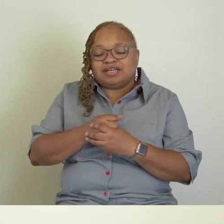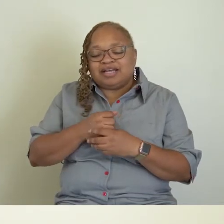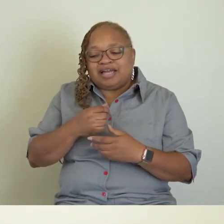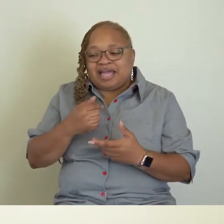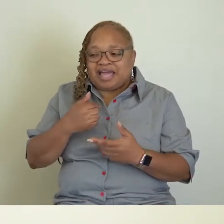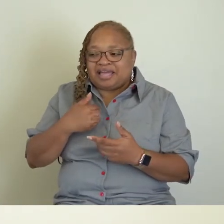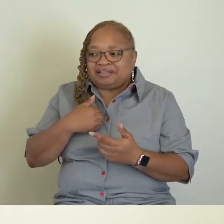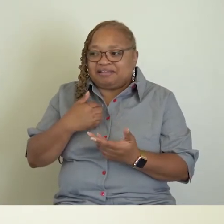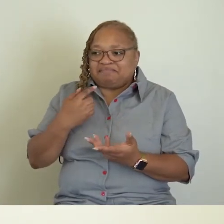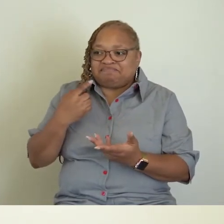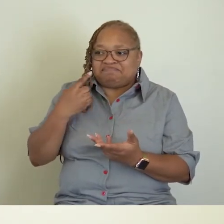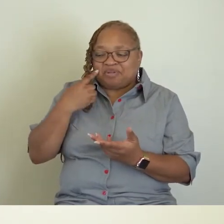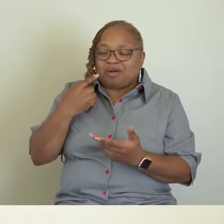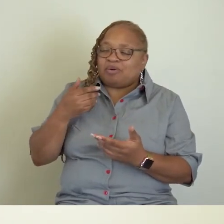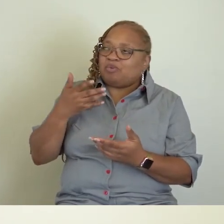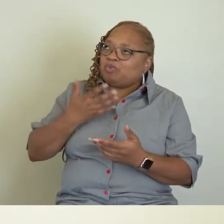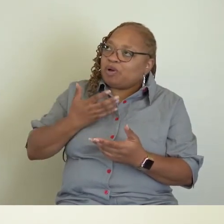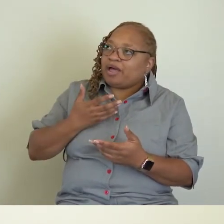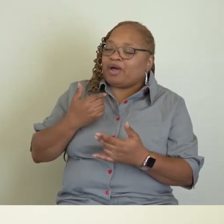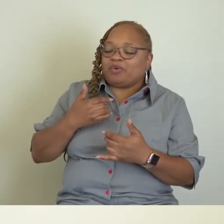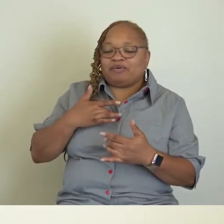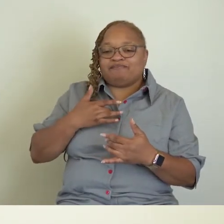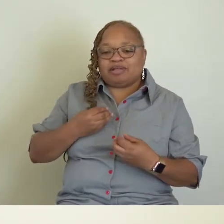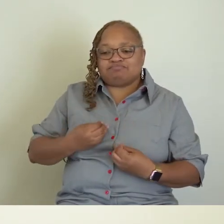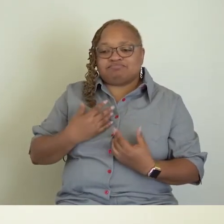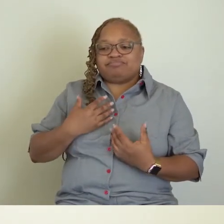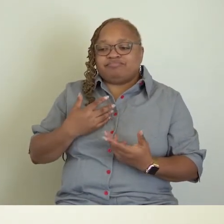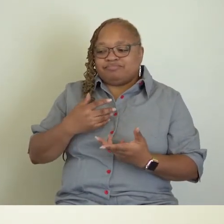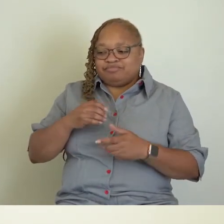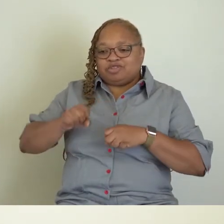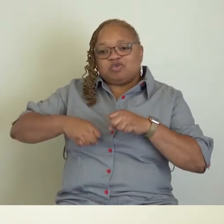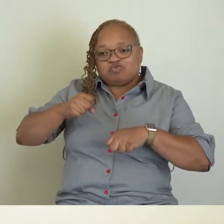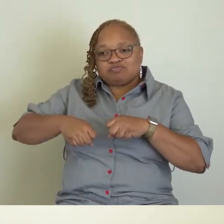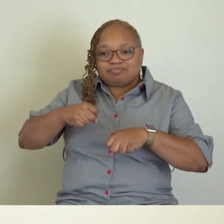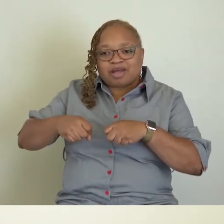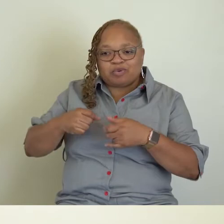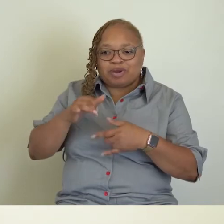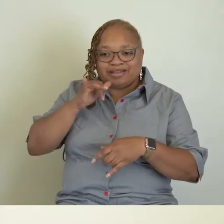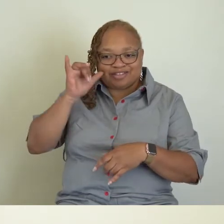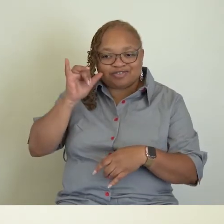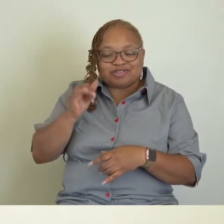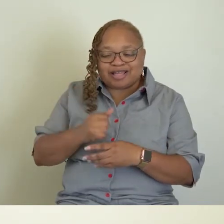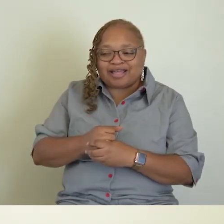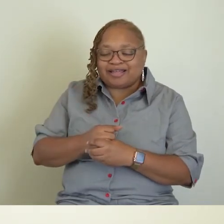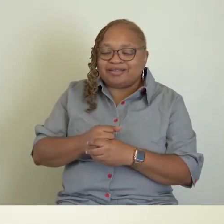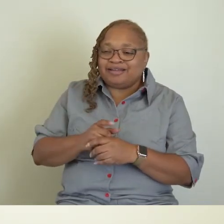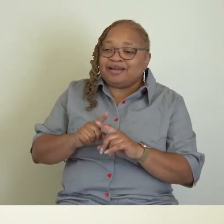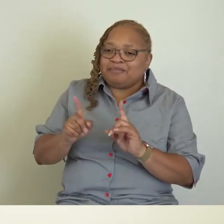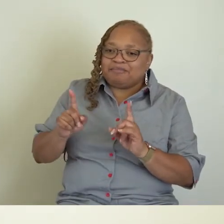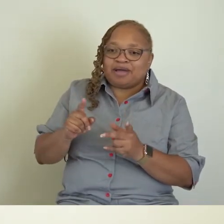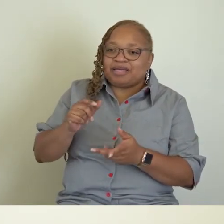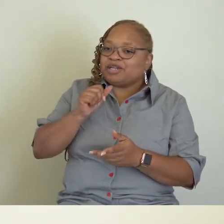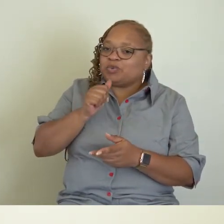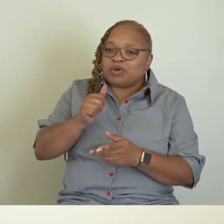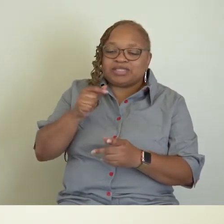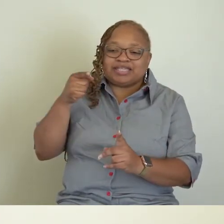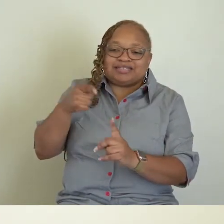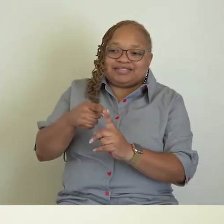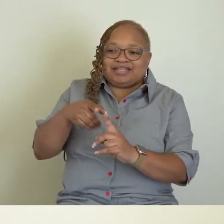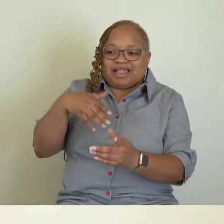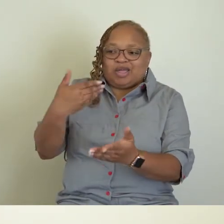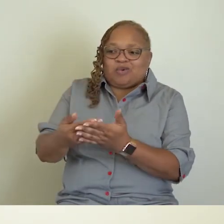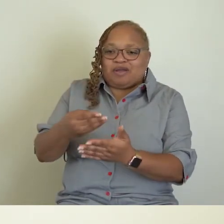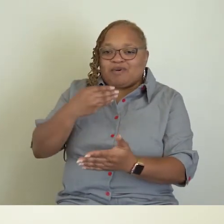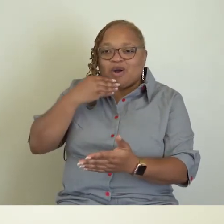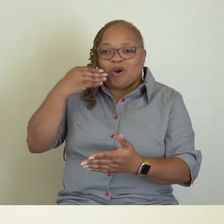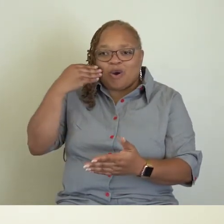car. So it felt very exhilarating to ride my bike yesterday. But it wasn't until I